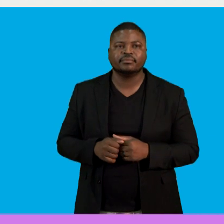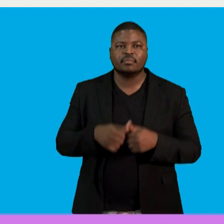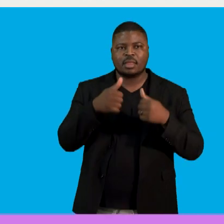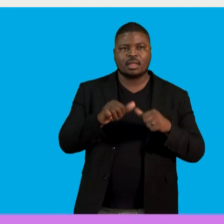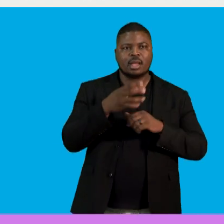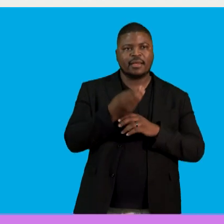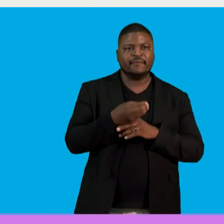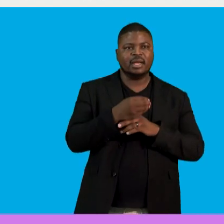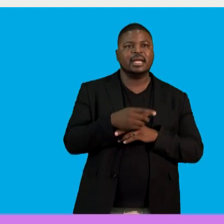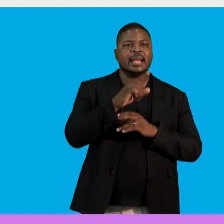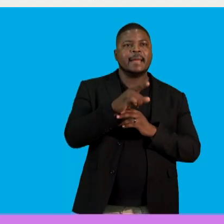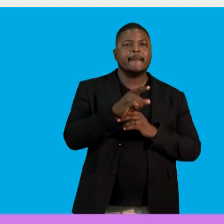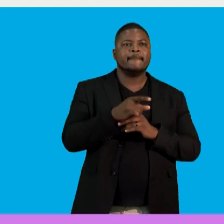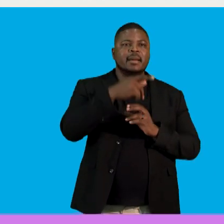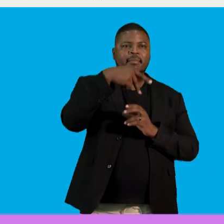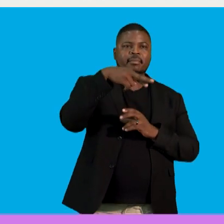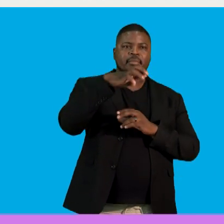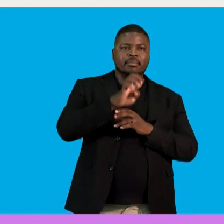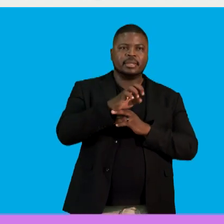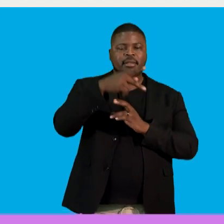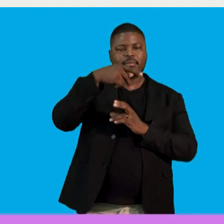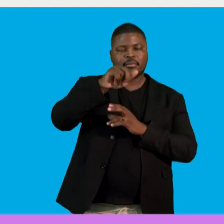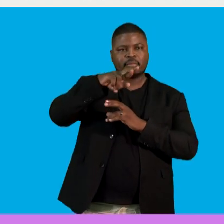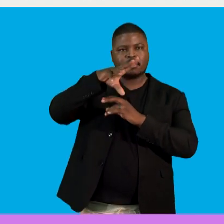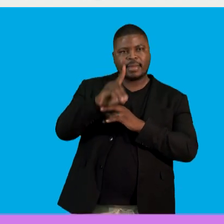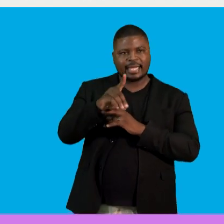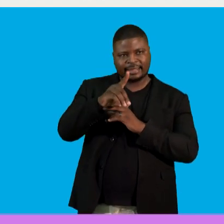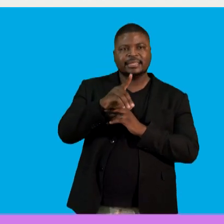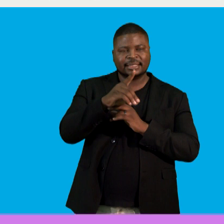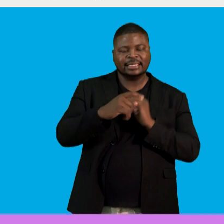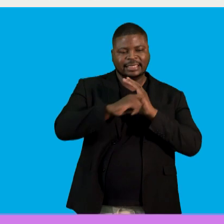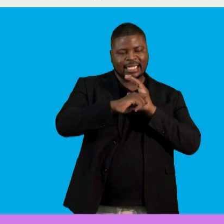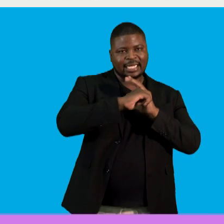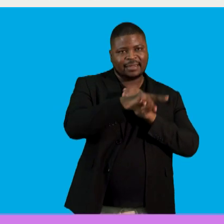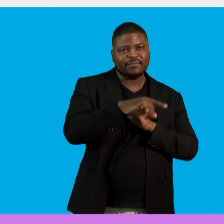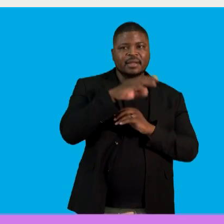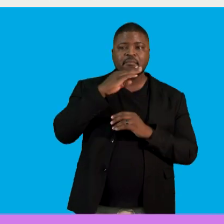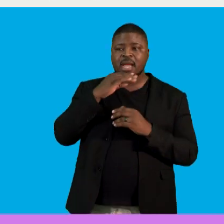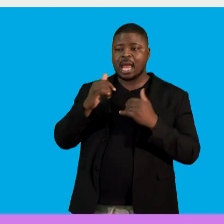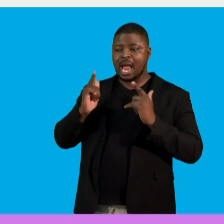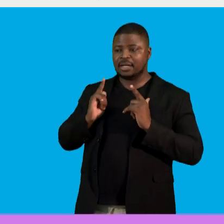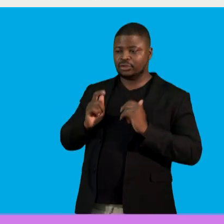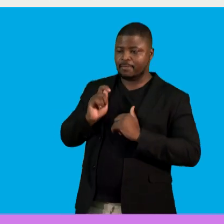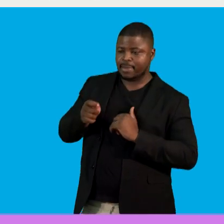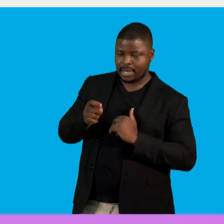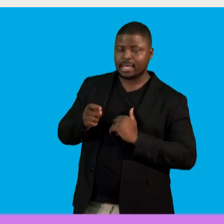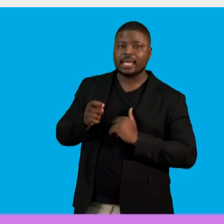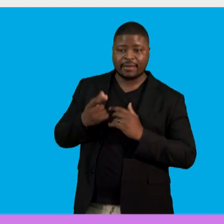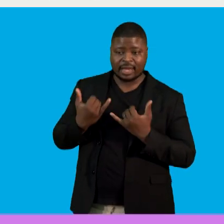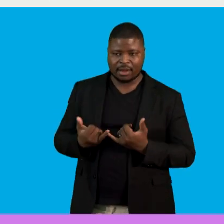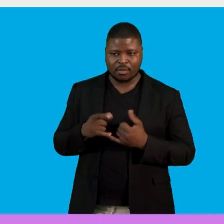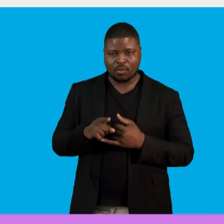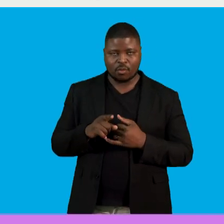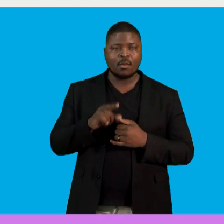A prepaid tariff now, it's a billing structure where the services are paid upfront or in advance. For an example,